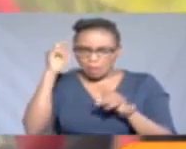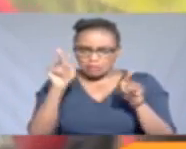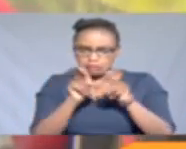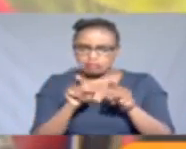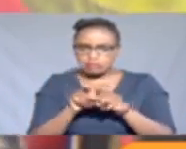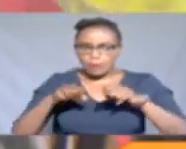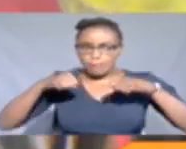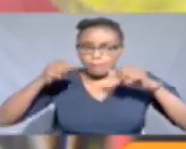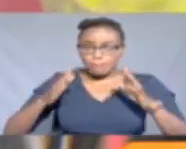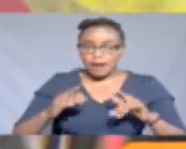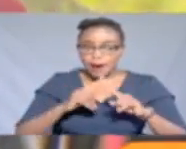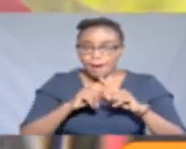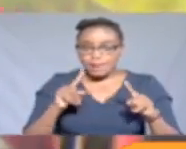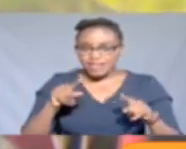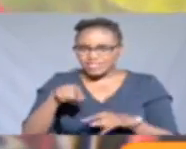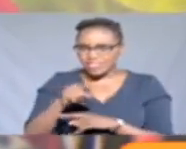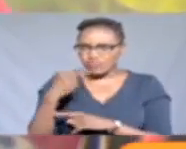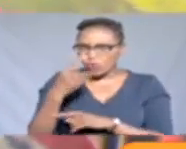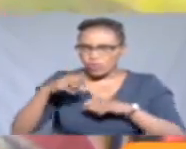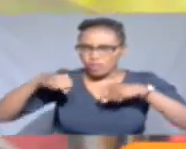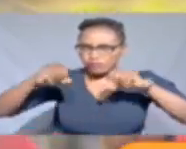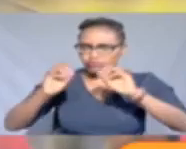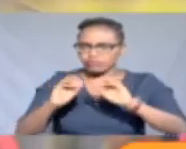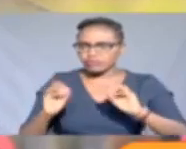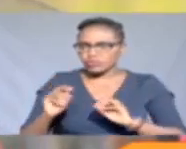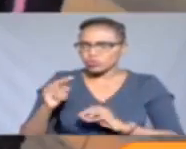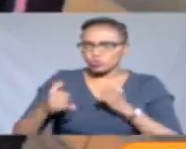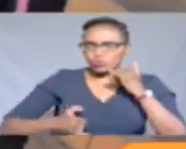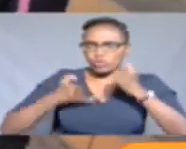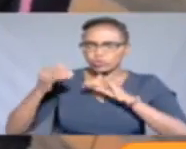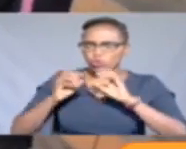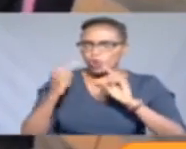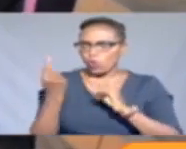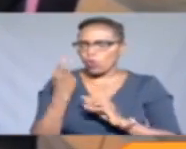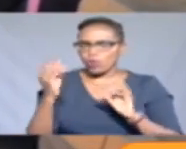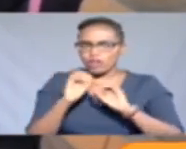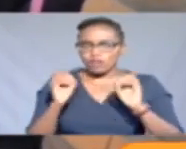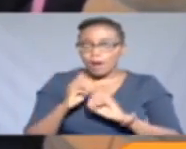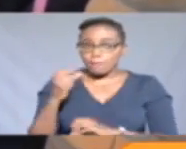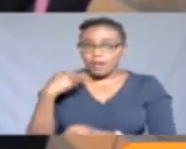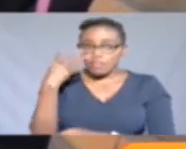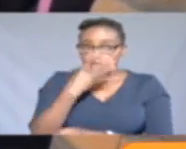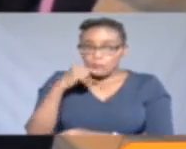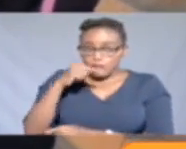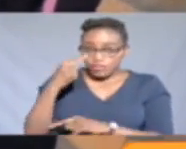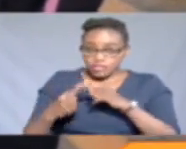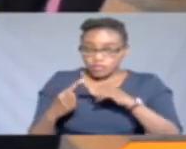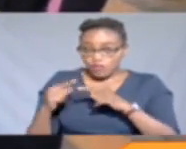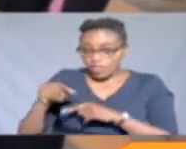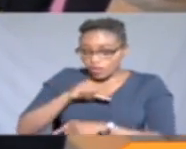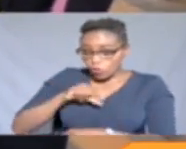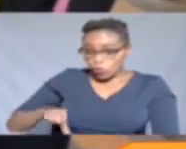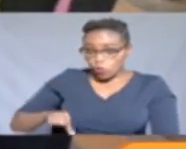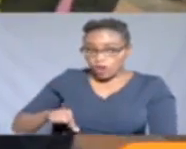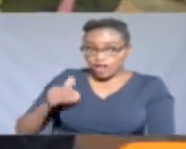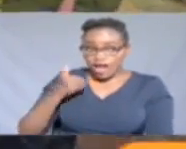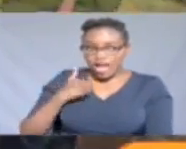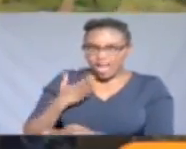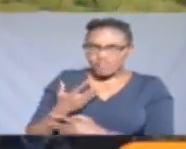bikers, but they don't just ride for fun. In April this year, the Throttle Queens made the